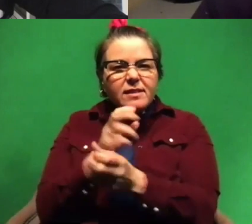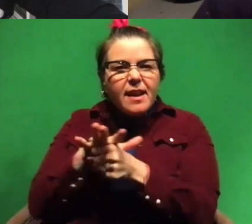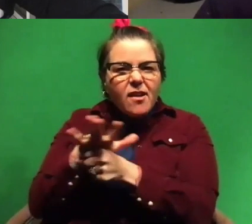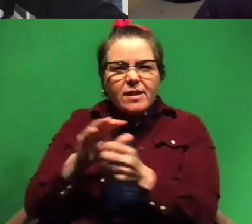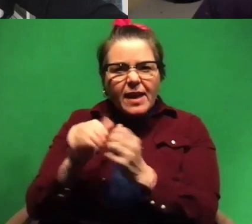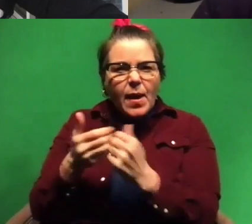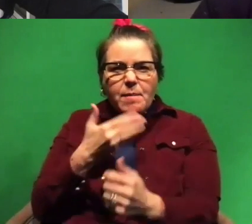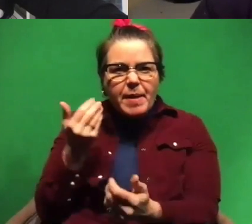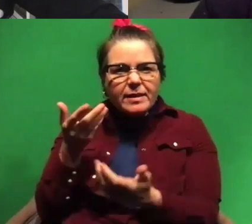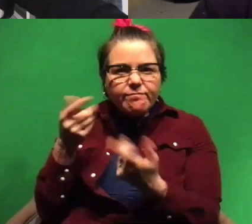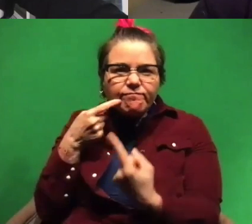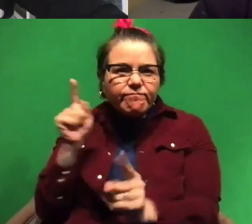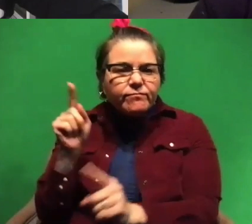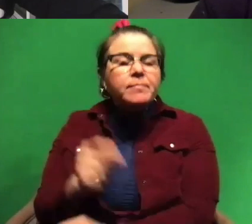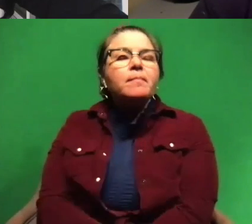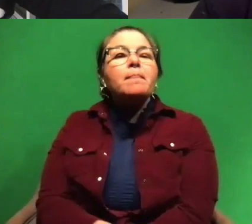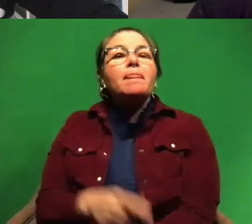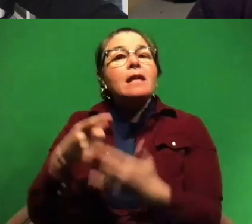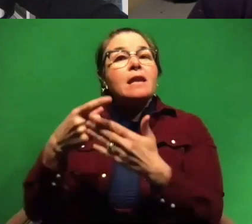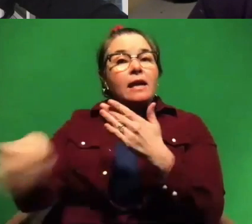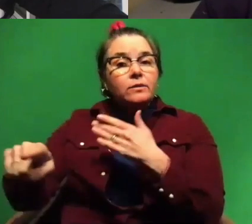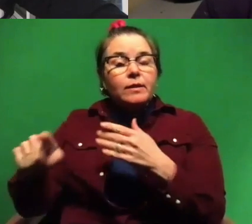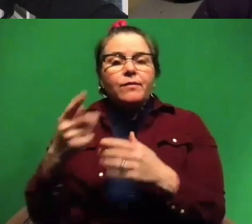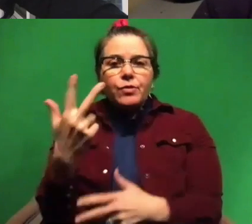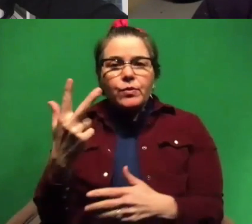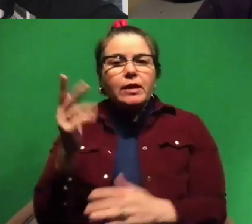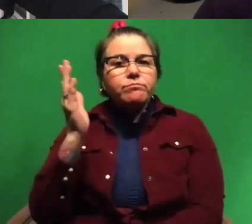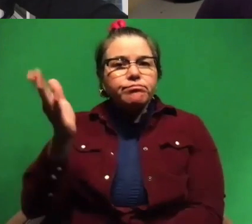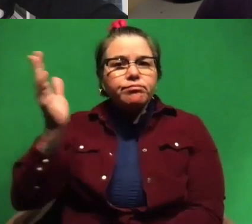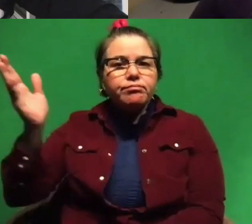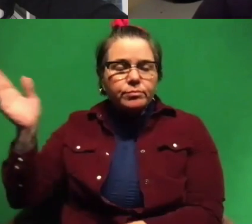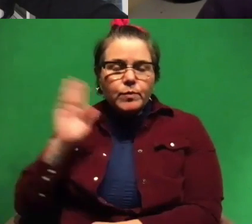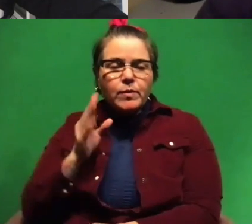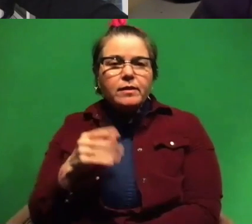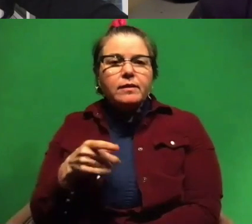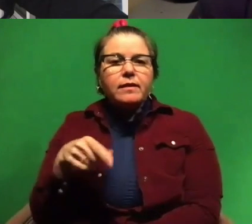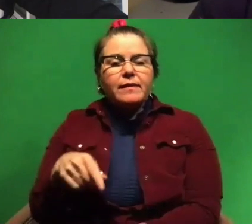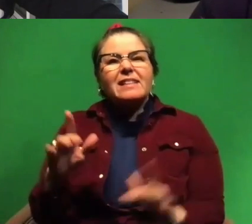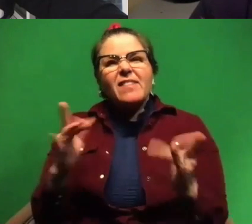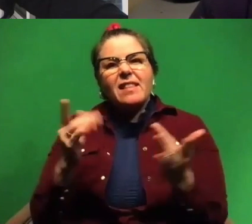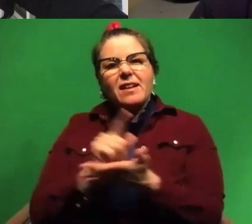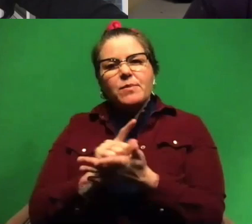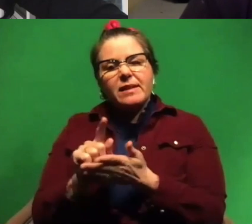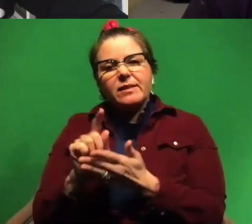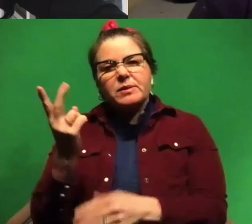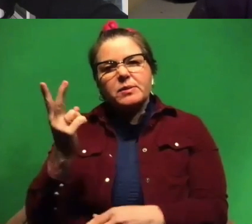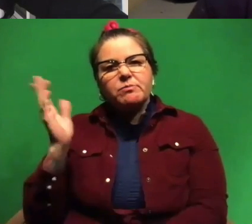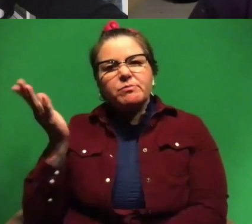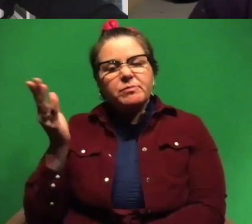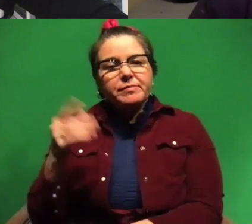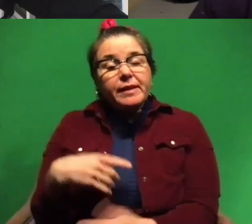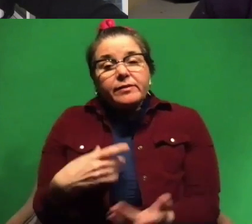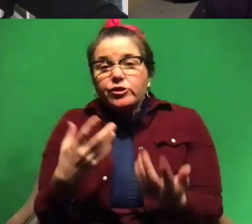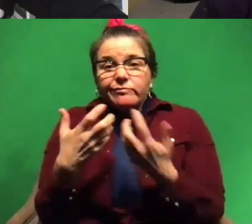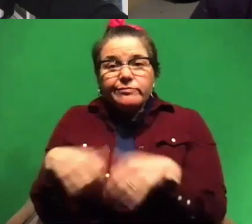that. And then next week, we've got three more live streams. This is a little bit of a light week, just because that's how things